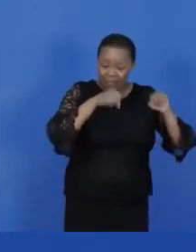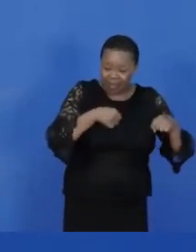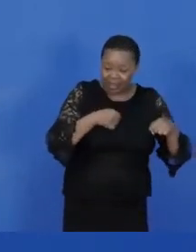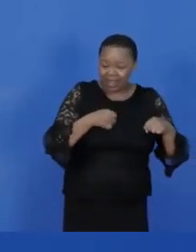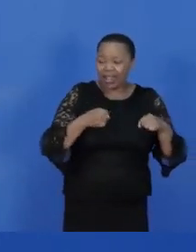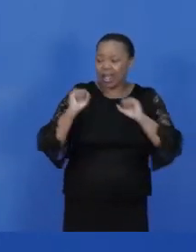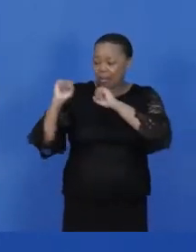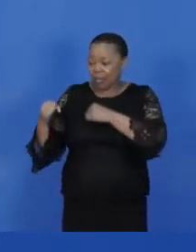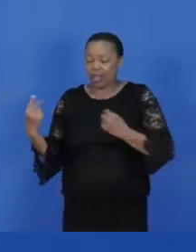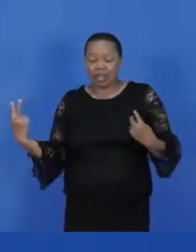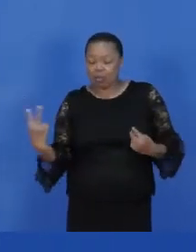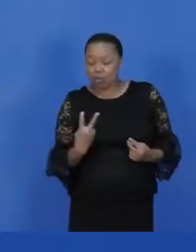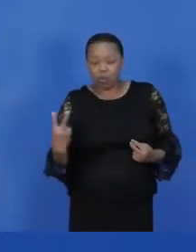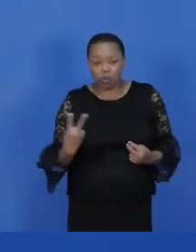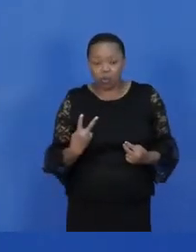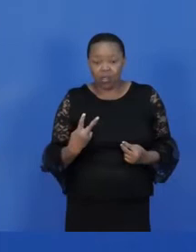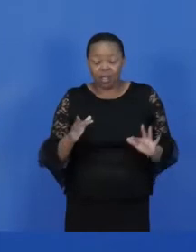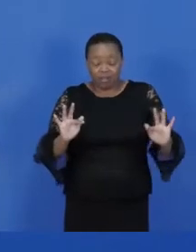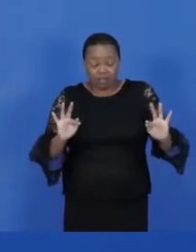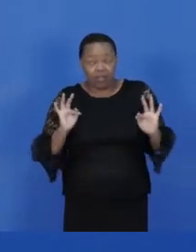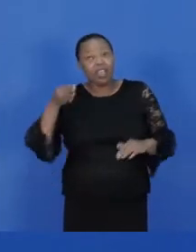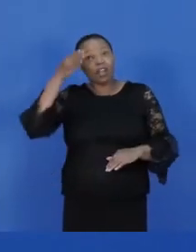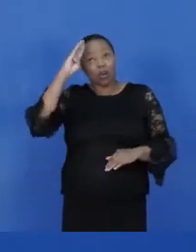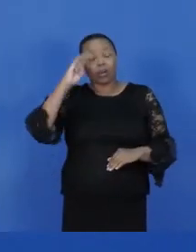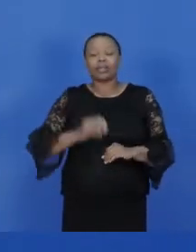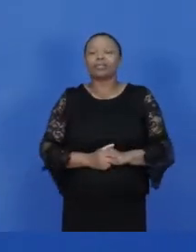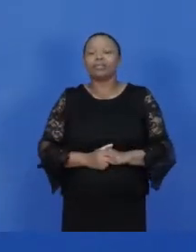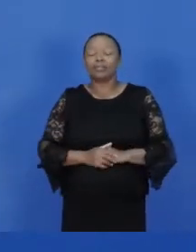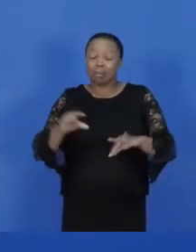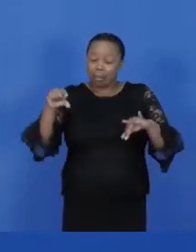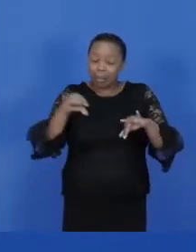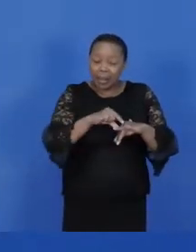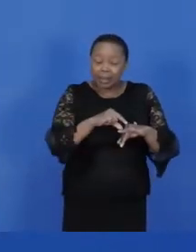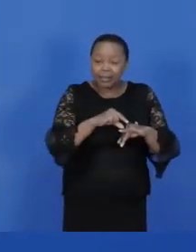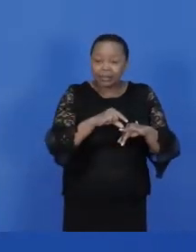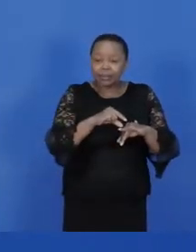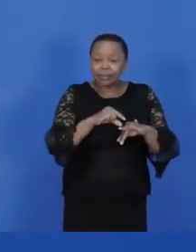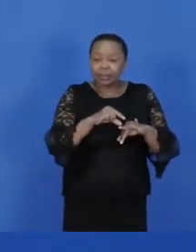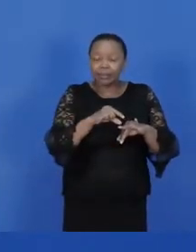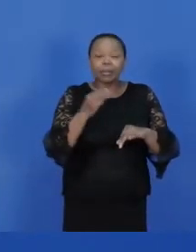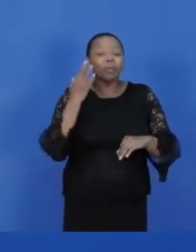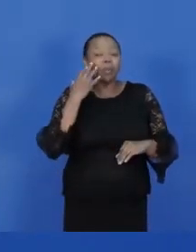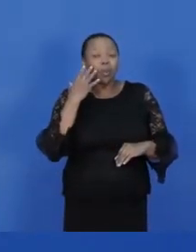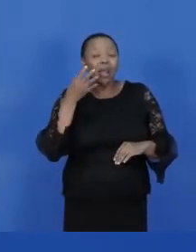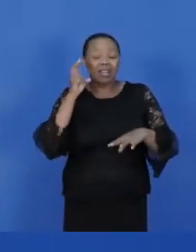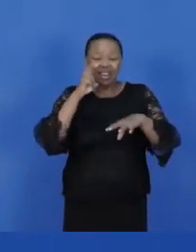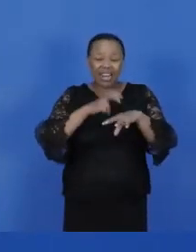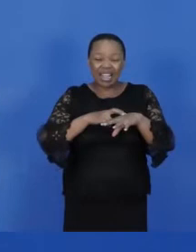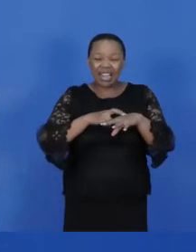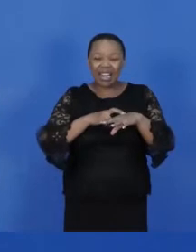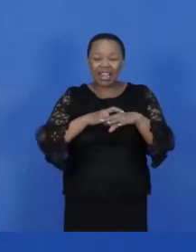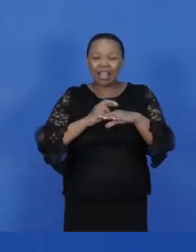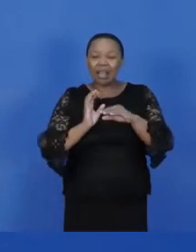to another in the fear of the Lord. So I want to exhort you in marriages to say, when we, for us to get